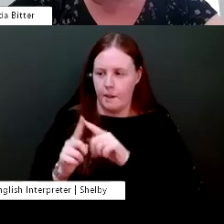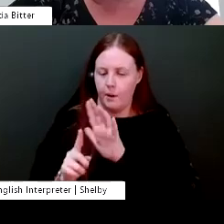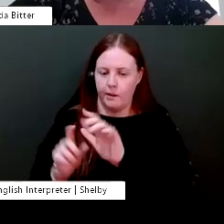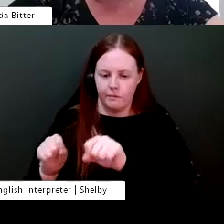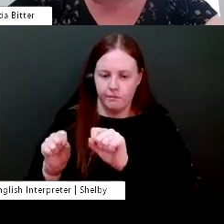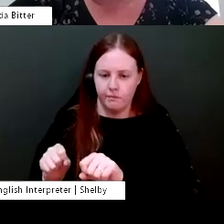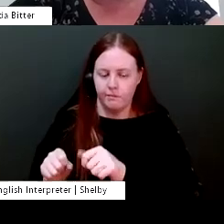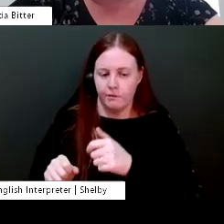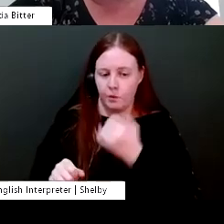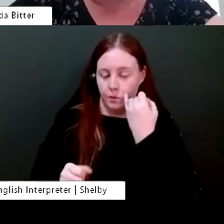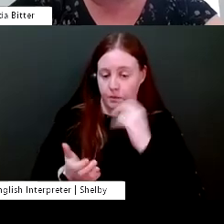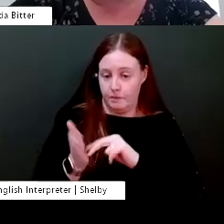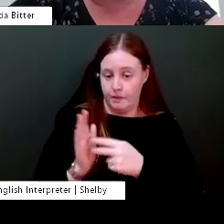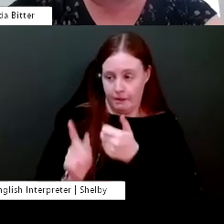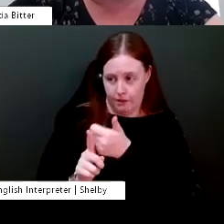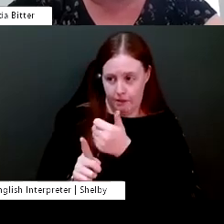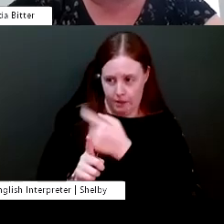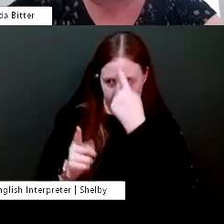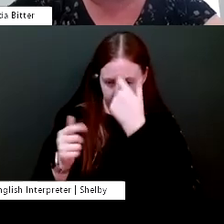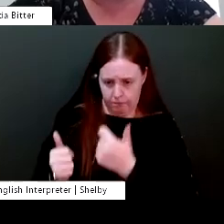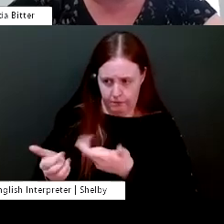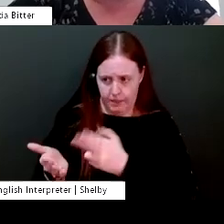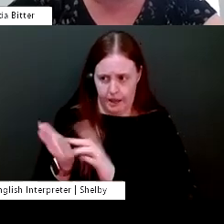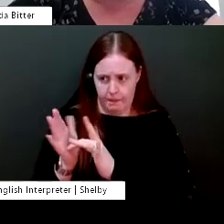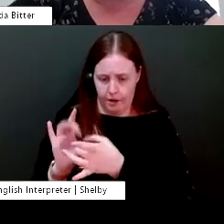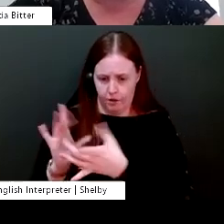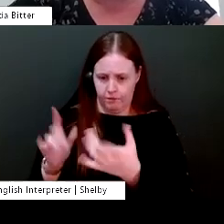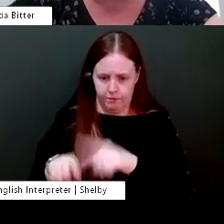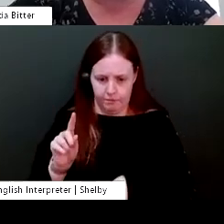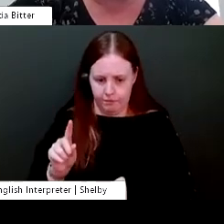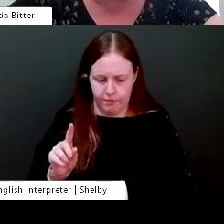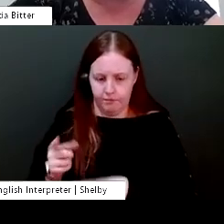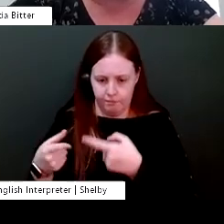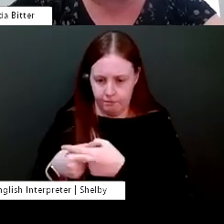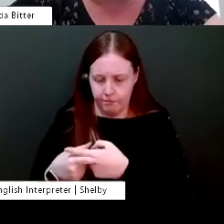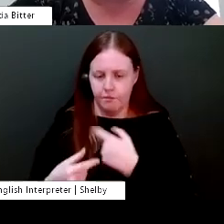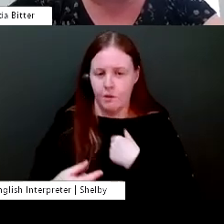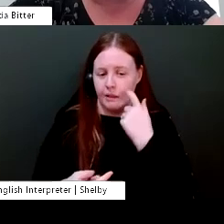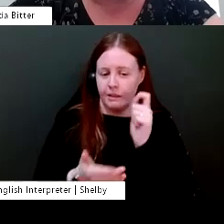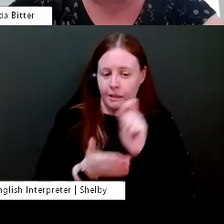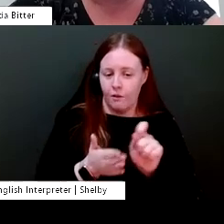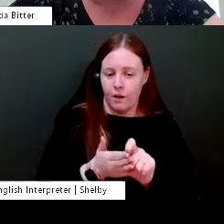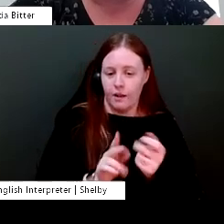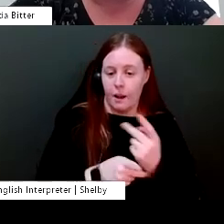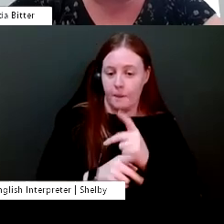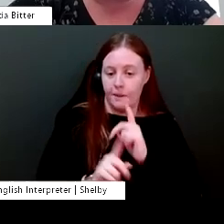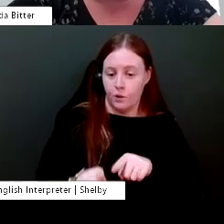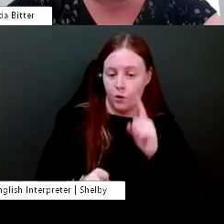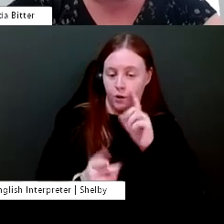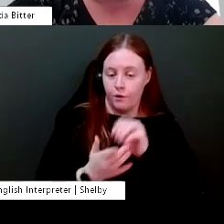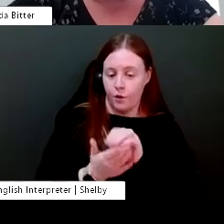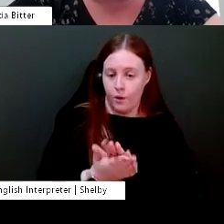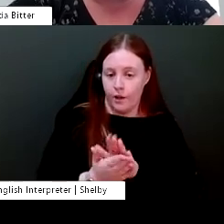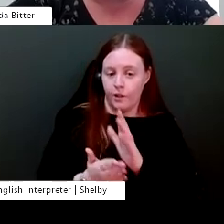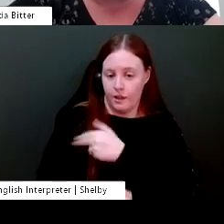have someone who I think has cognitive issues sign a medical release? So I was thinking of writing a production order for the phone records at the hospital.